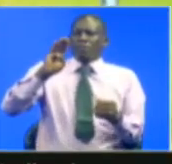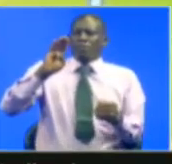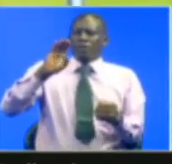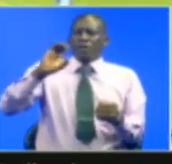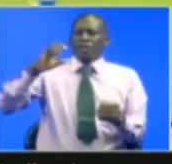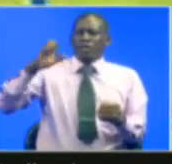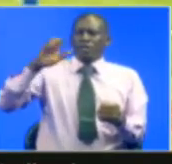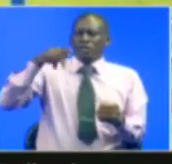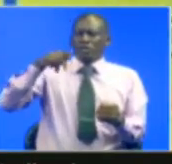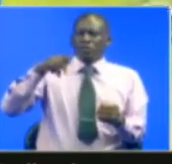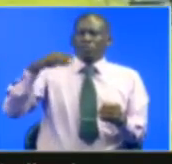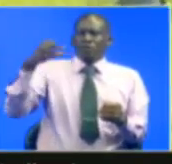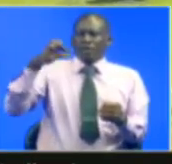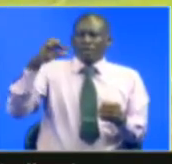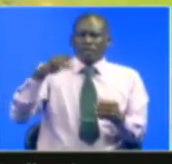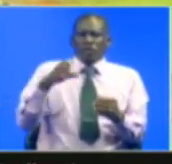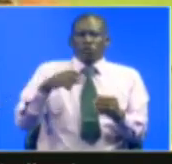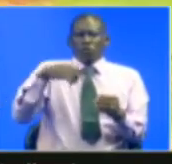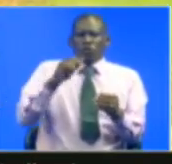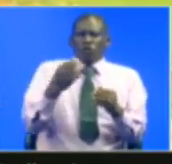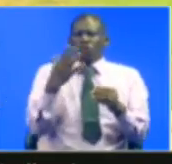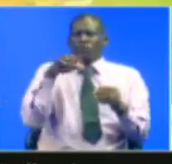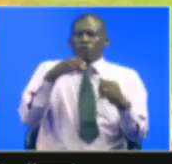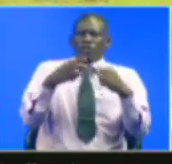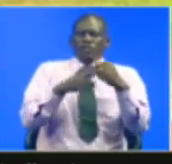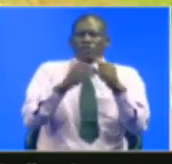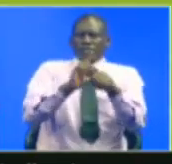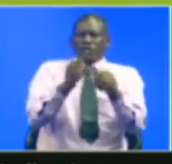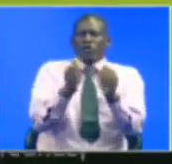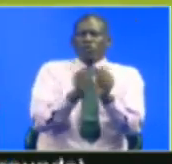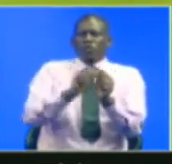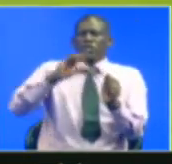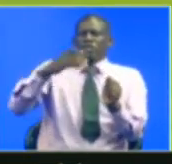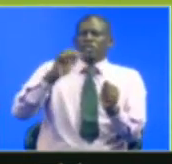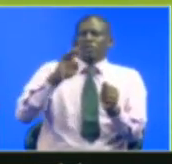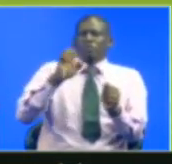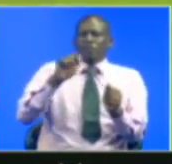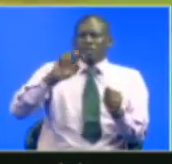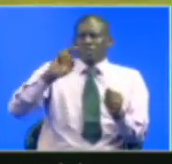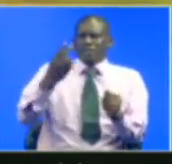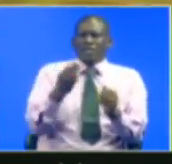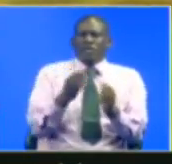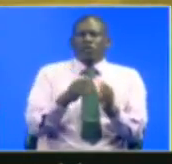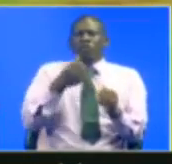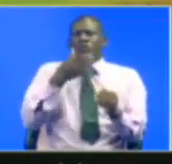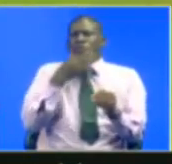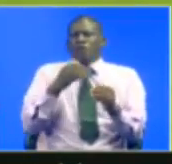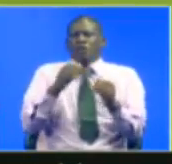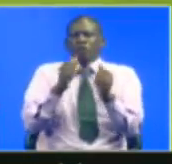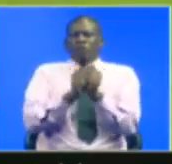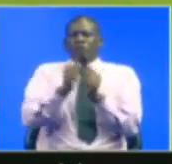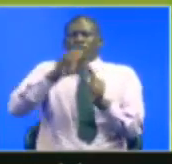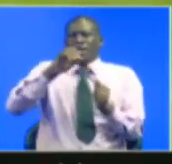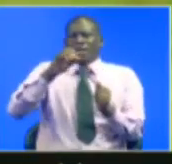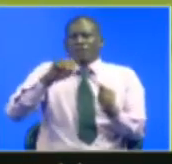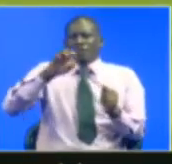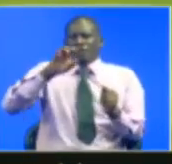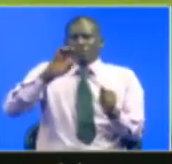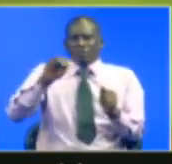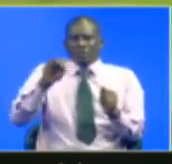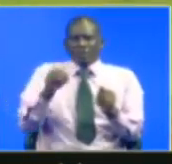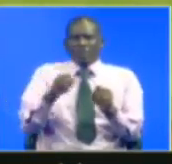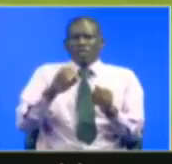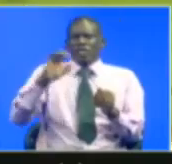time of 4 minutes 5.7 seconds, with Chebet second. In the men's 1500 meters, youngblood Ronald Kwamui and Timothy